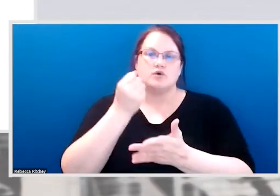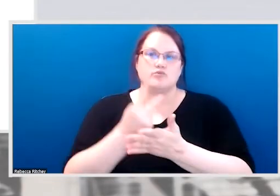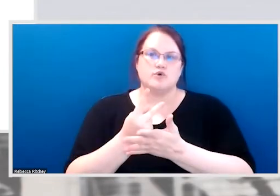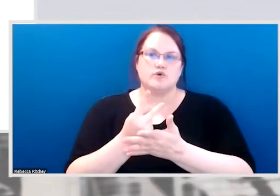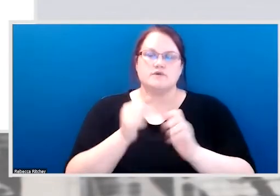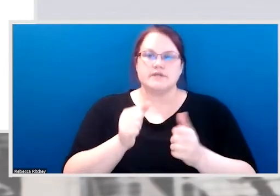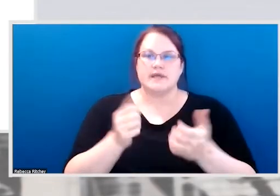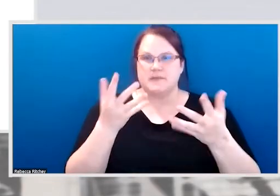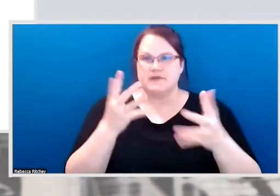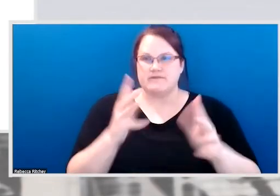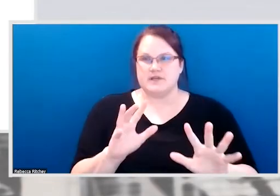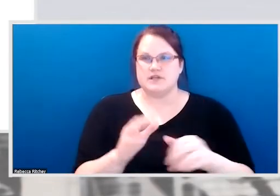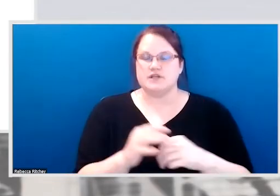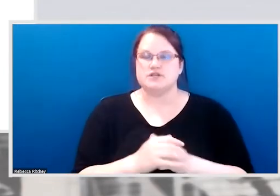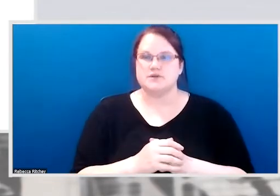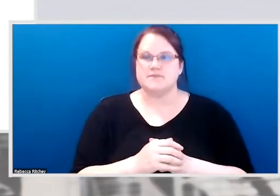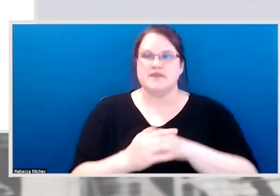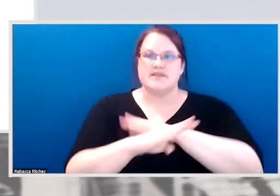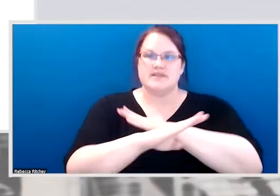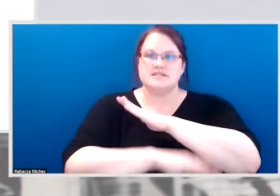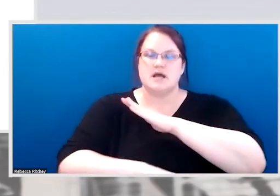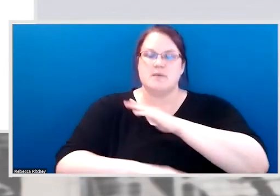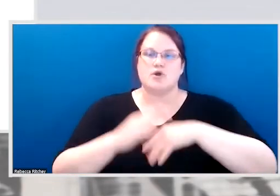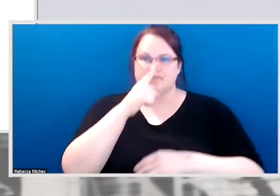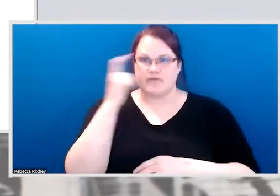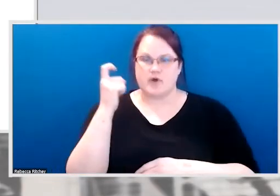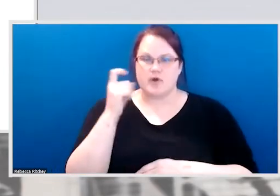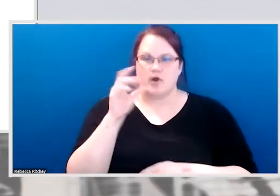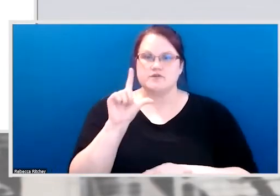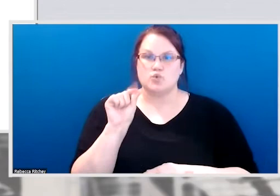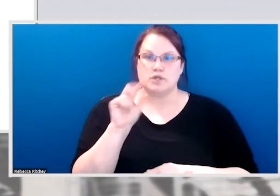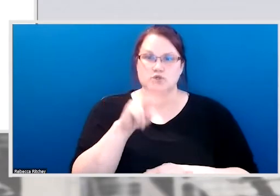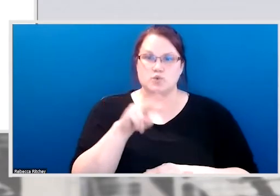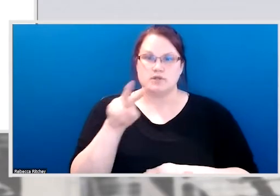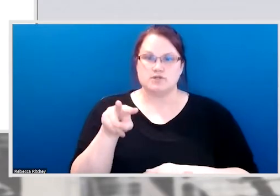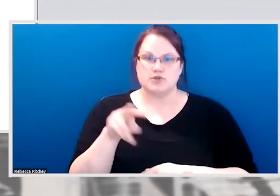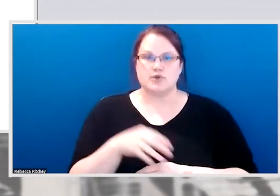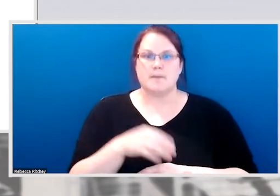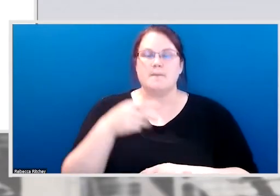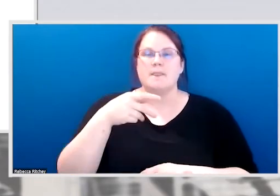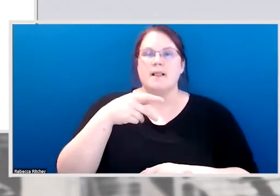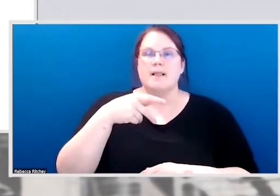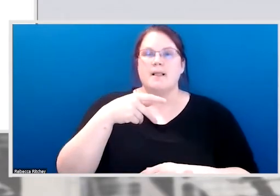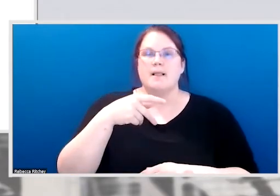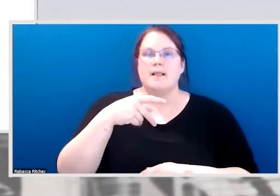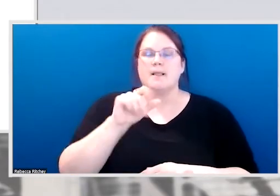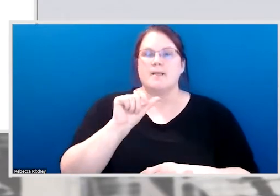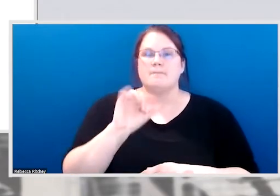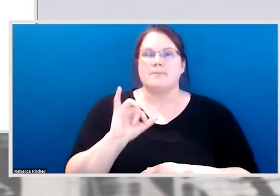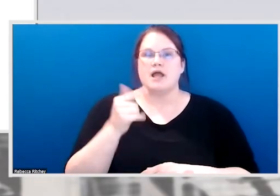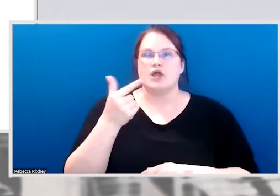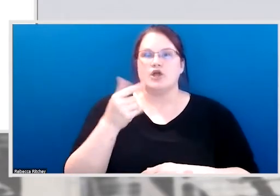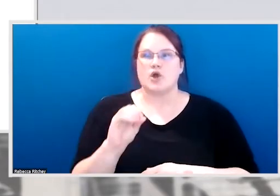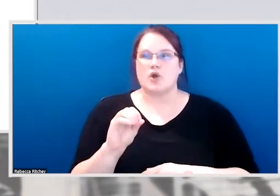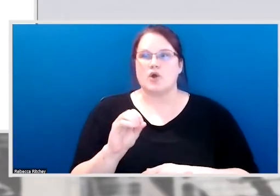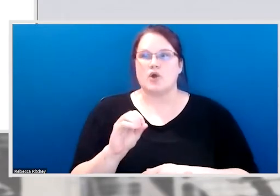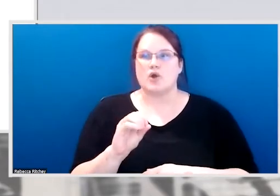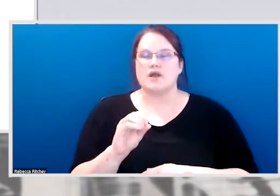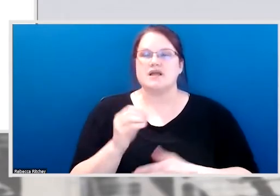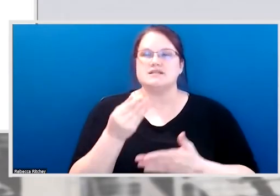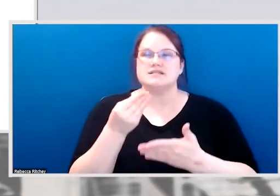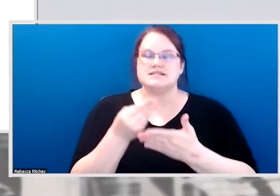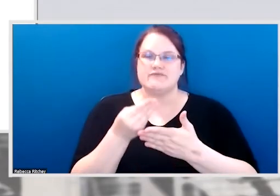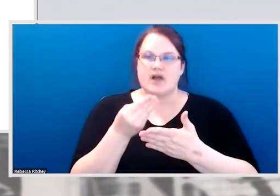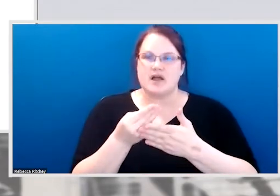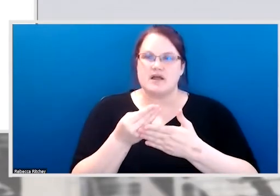can be completed in summer and fall of 2022. PAYGO funds are more liquid. It's the city's own funds, so